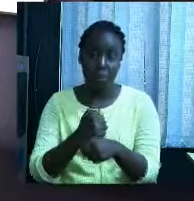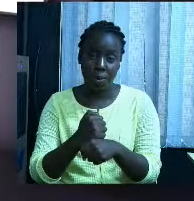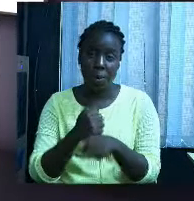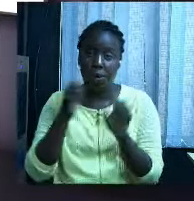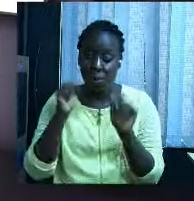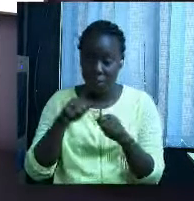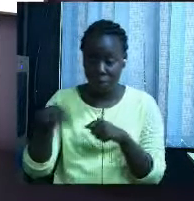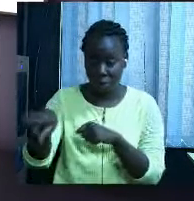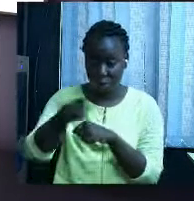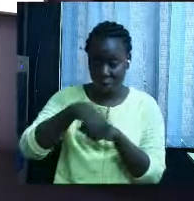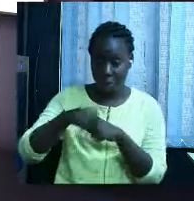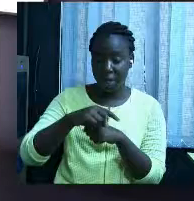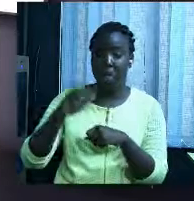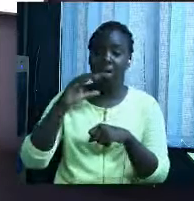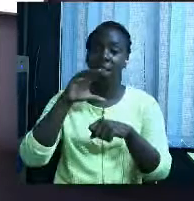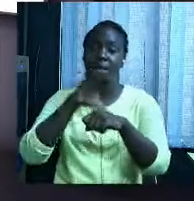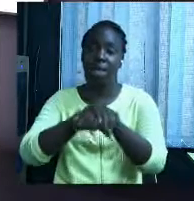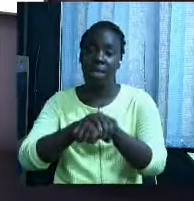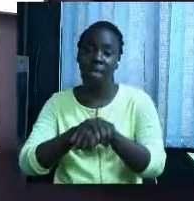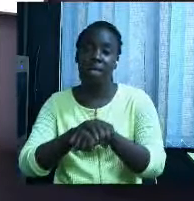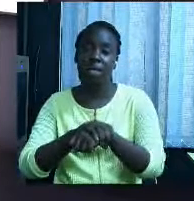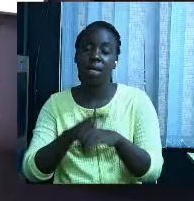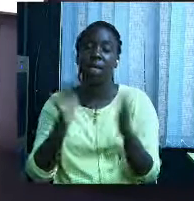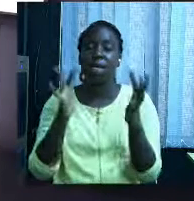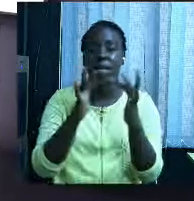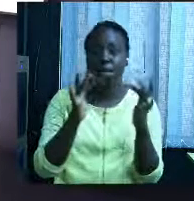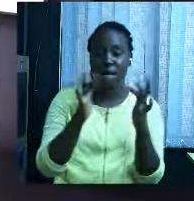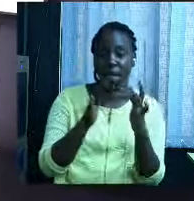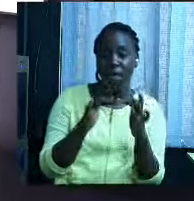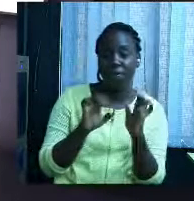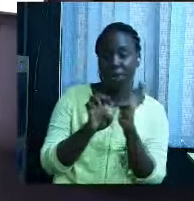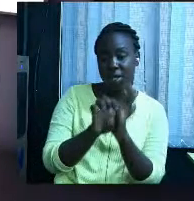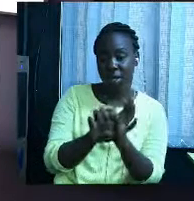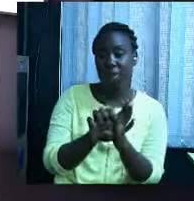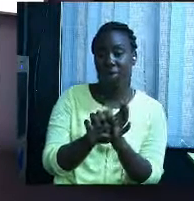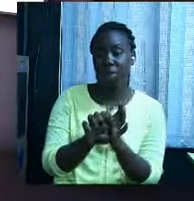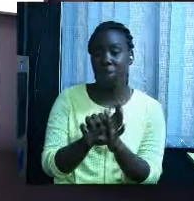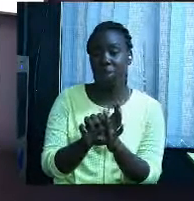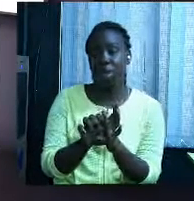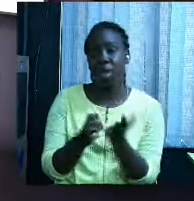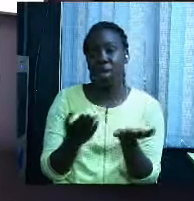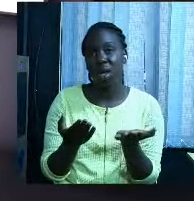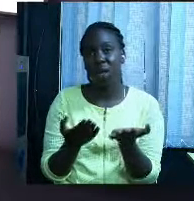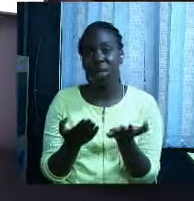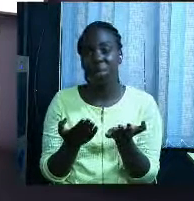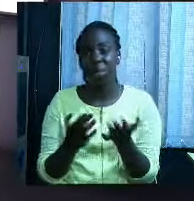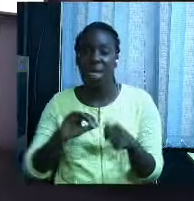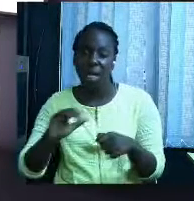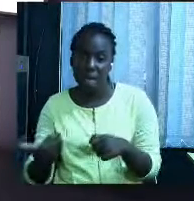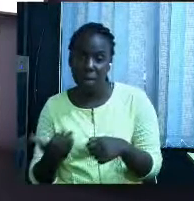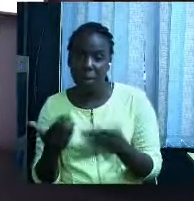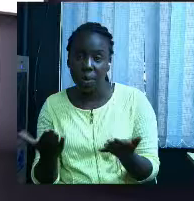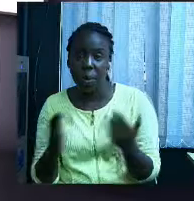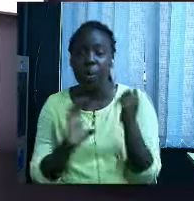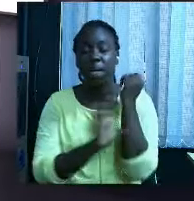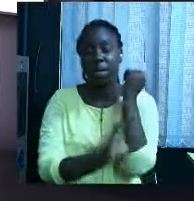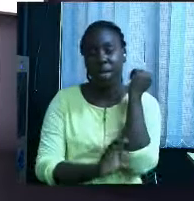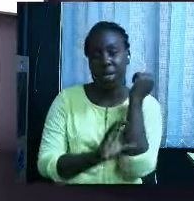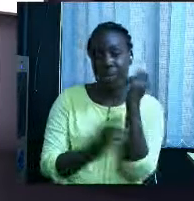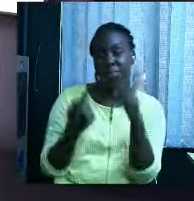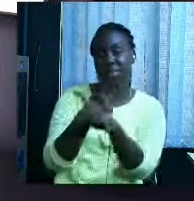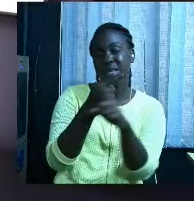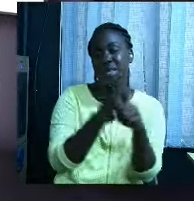internet, be it at county or wherever in Kenya. And one of the reasons, one of